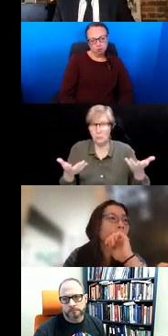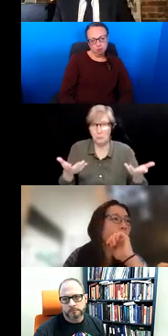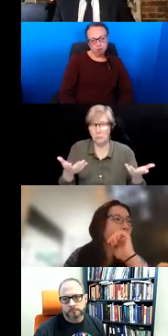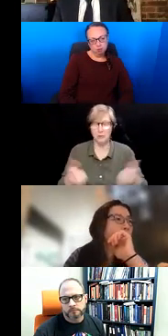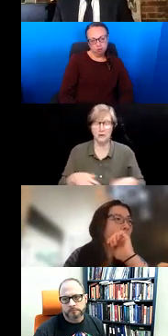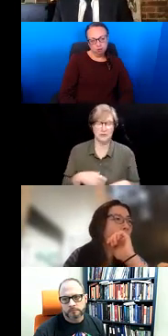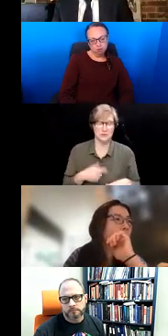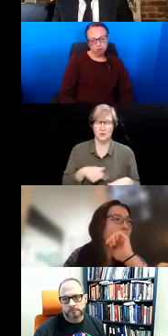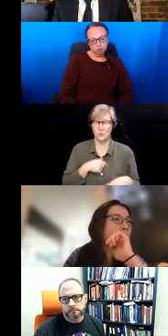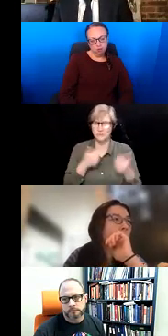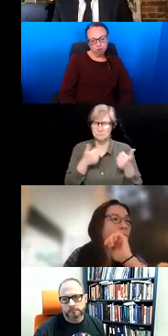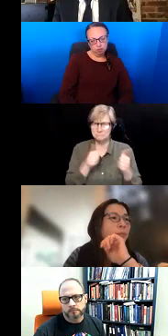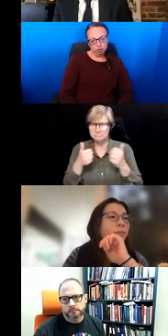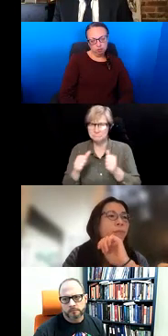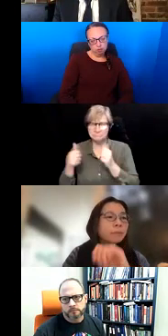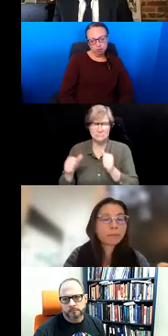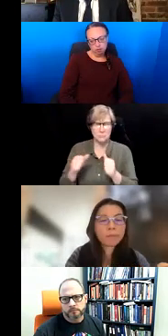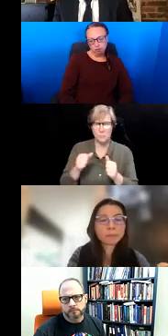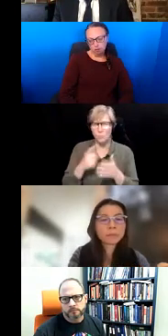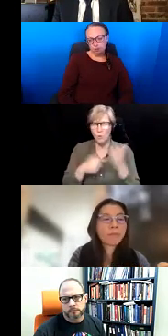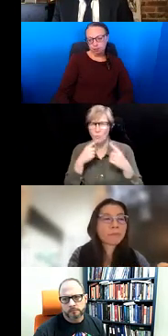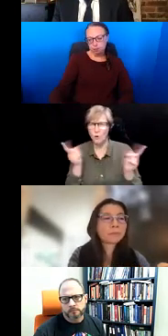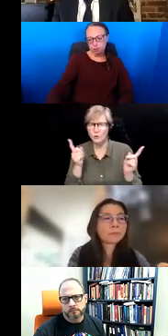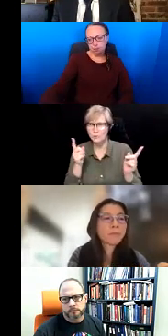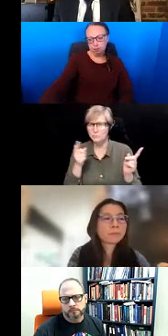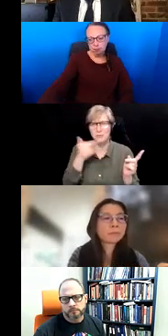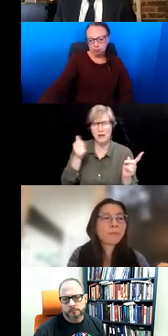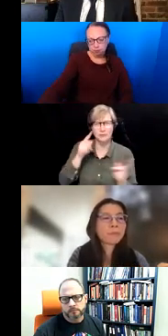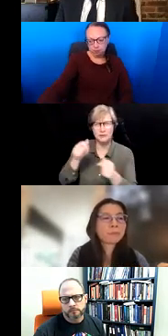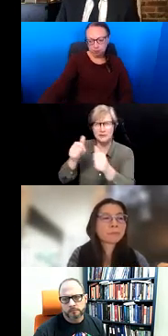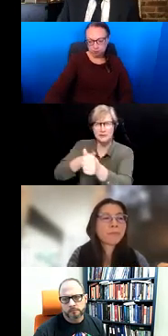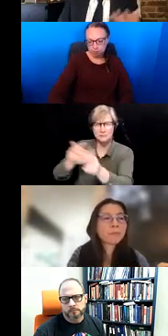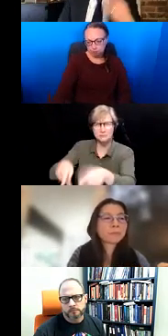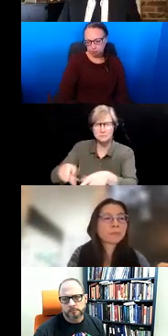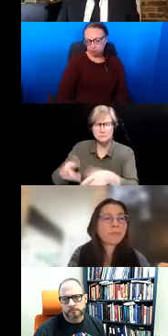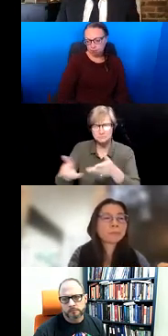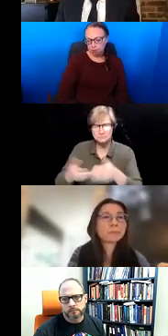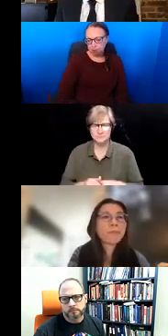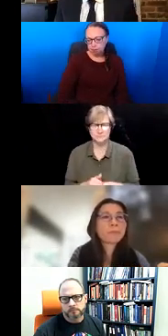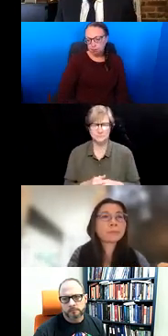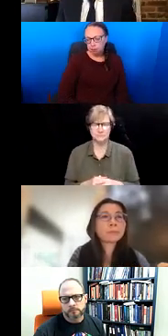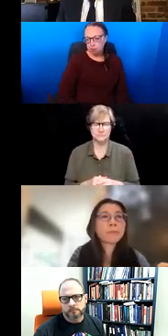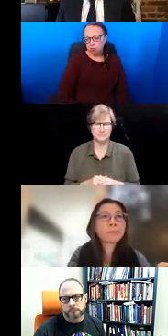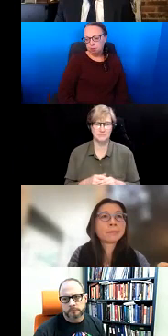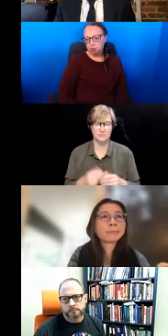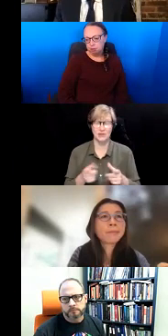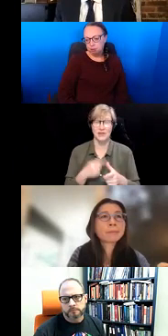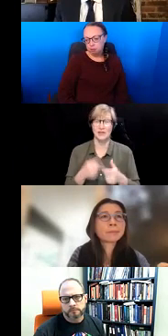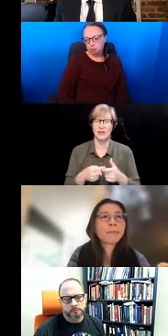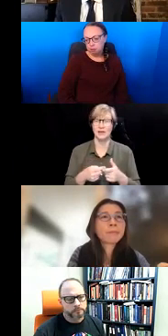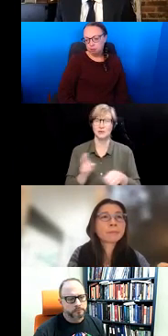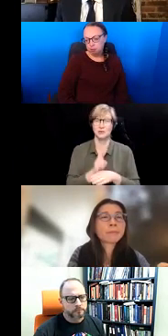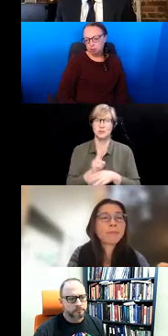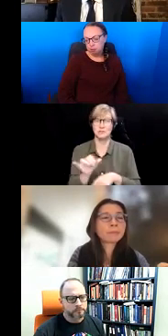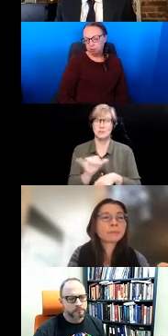through an initial phase where we searched for what worked best for each person. But then we did a very similar study design to what we did